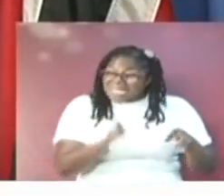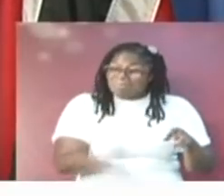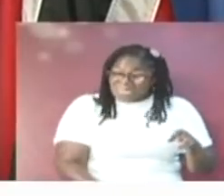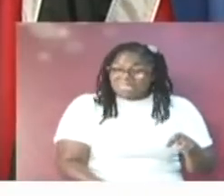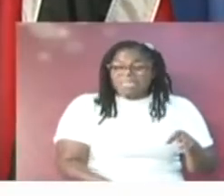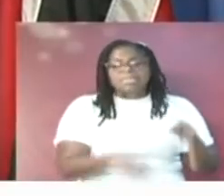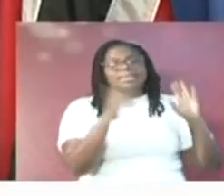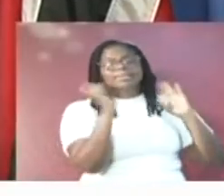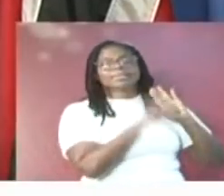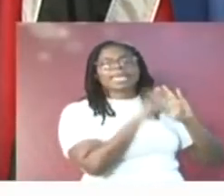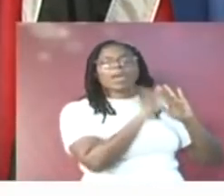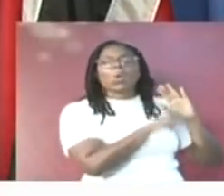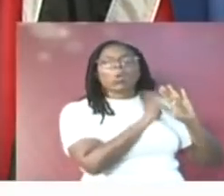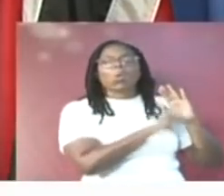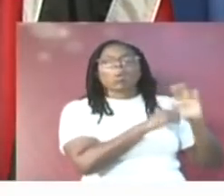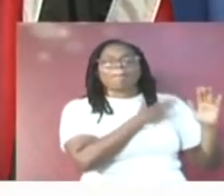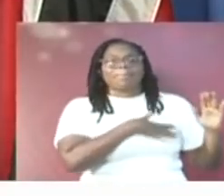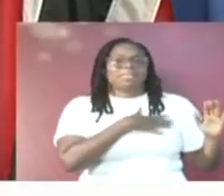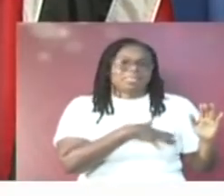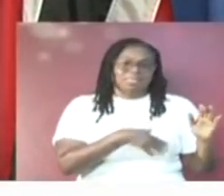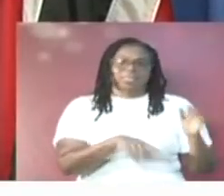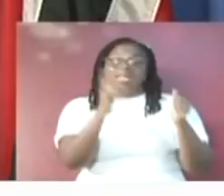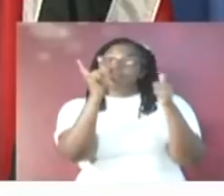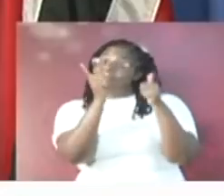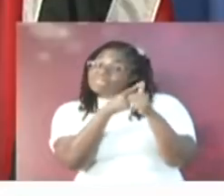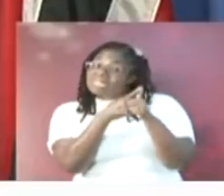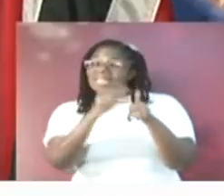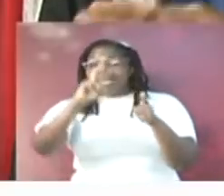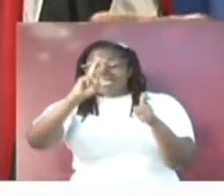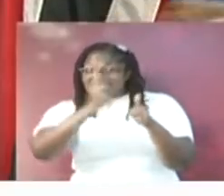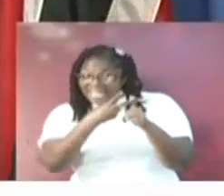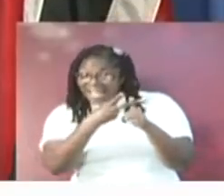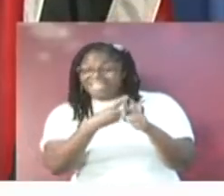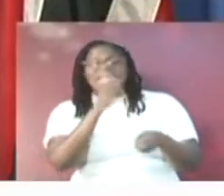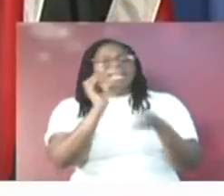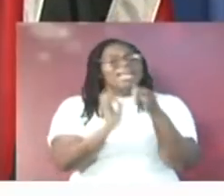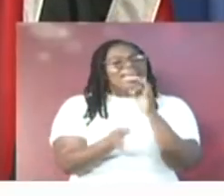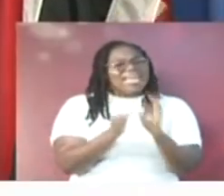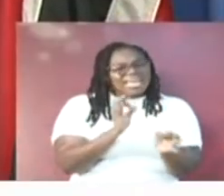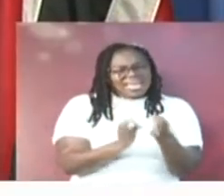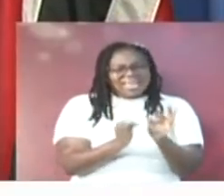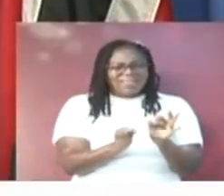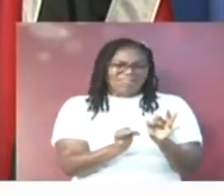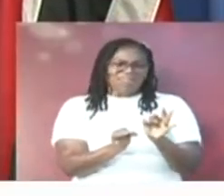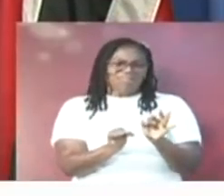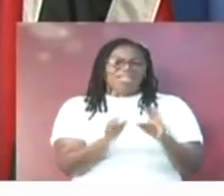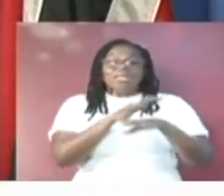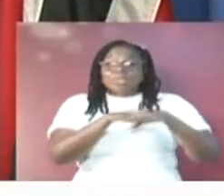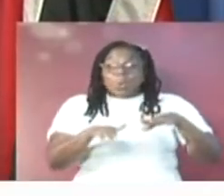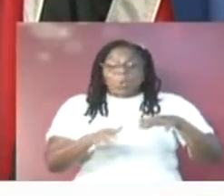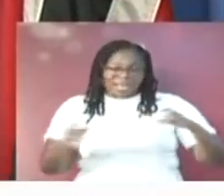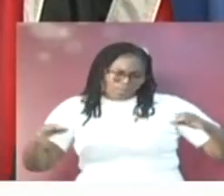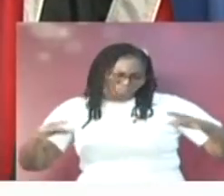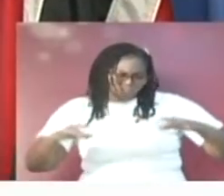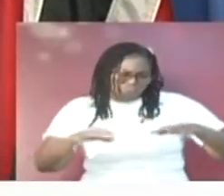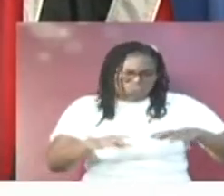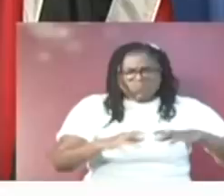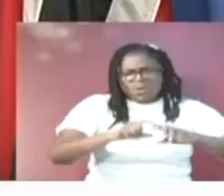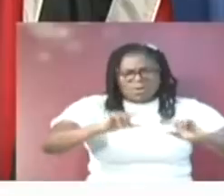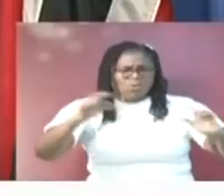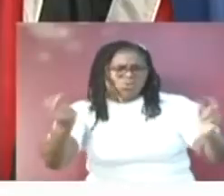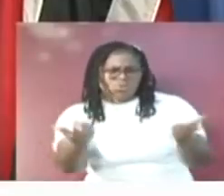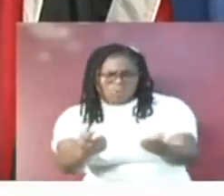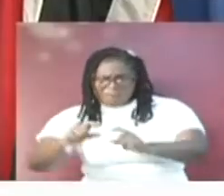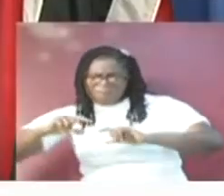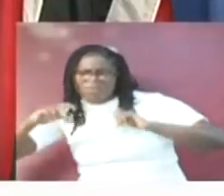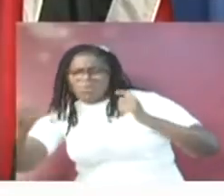and Tobago observe those two things, alongside the washing of the hands, the sanitization, and the wearing of the mask, I have